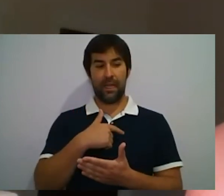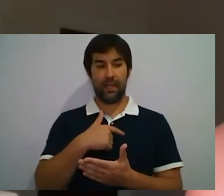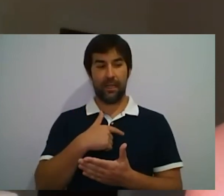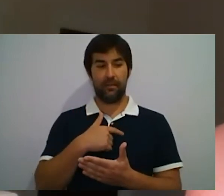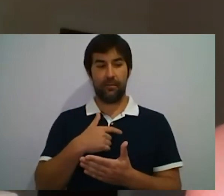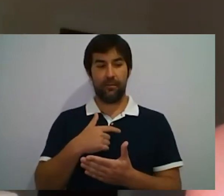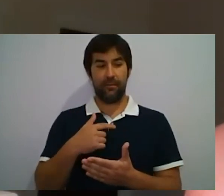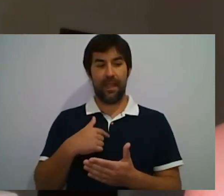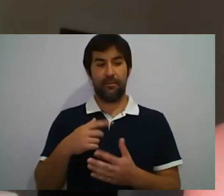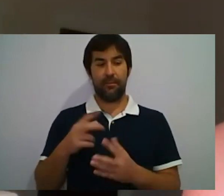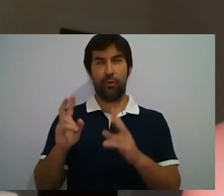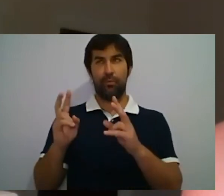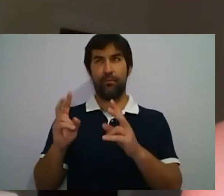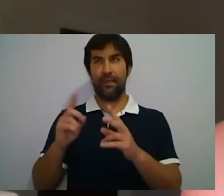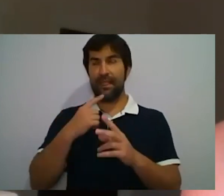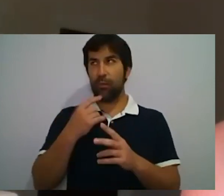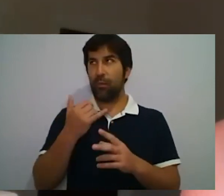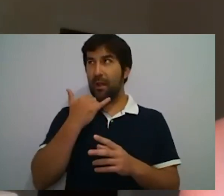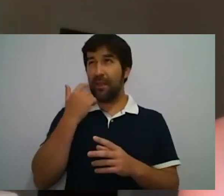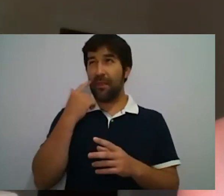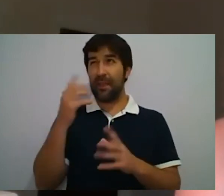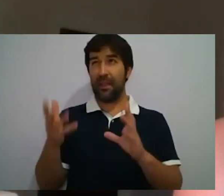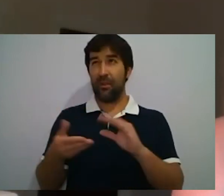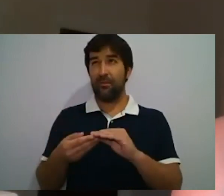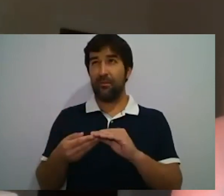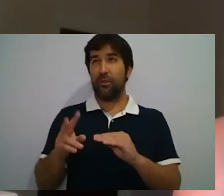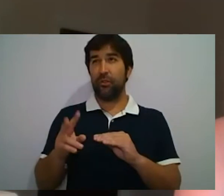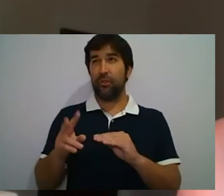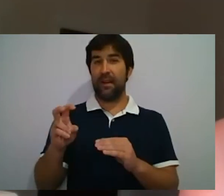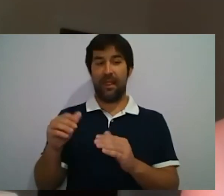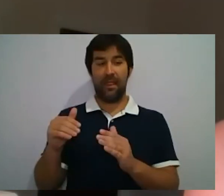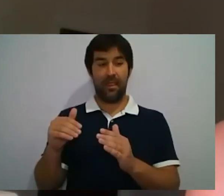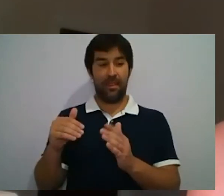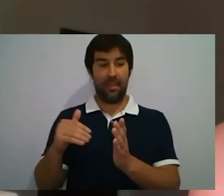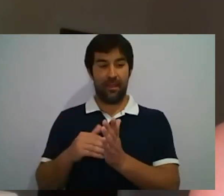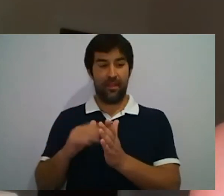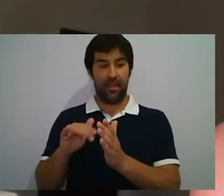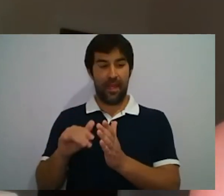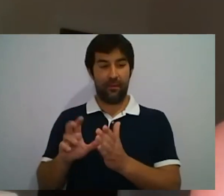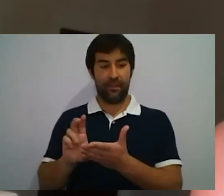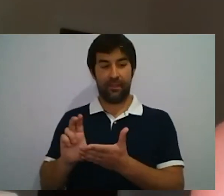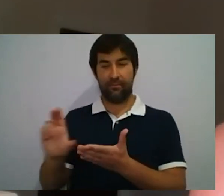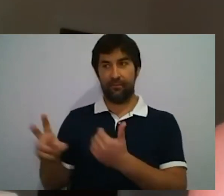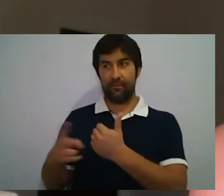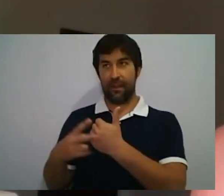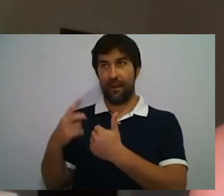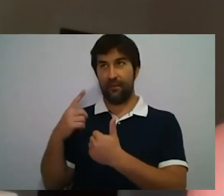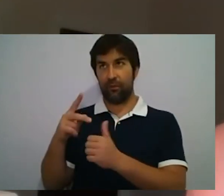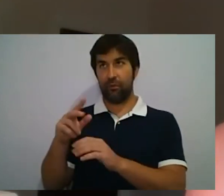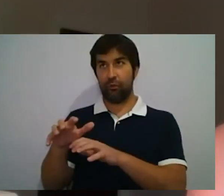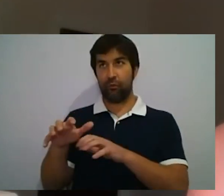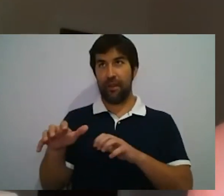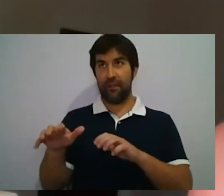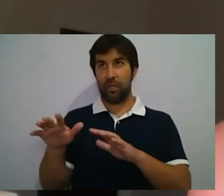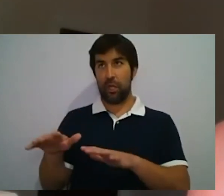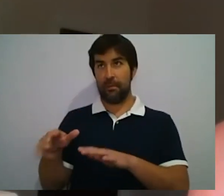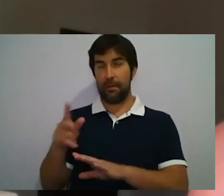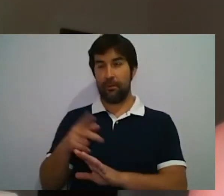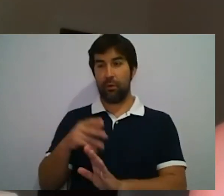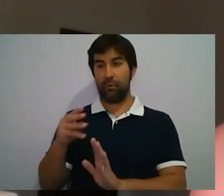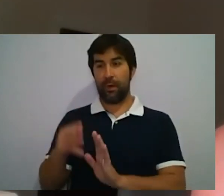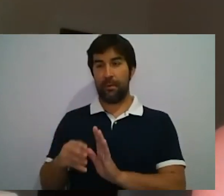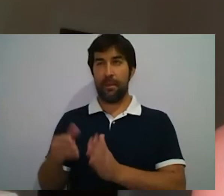that's all that we have. I guess I will stop sharing and turn it back to David. Yeah, so now we're